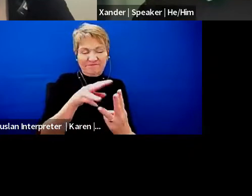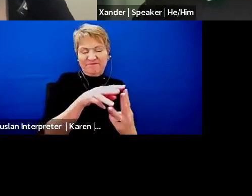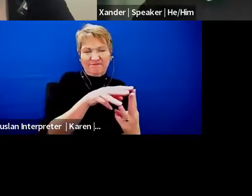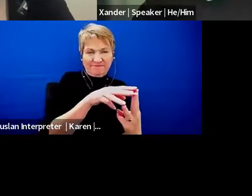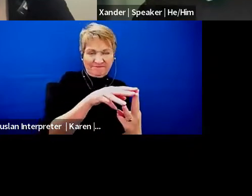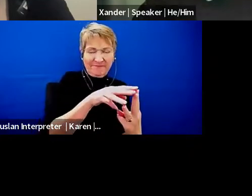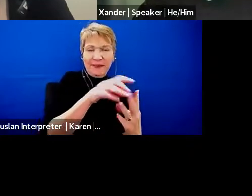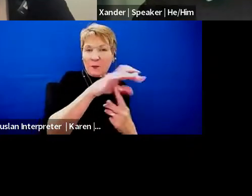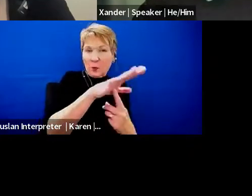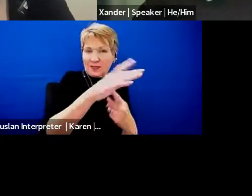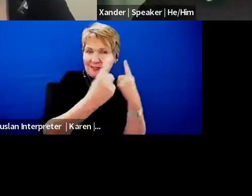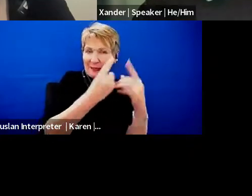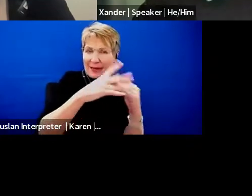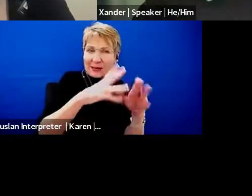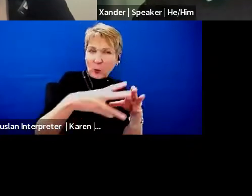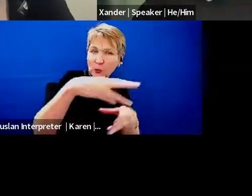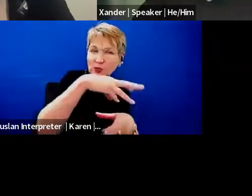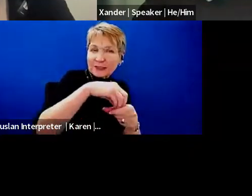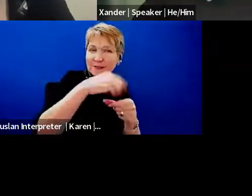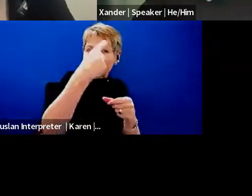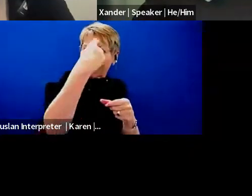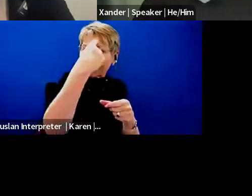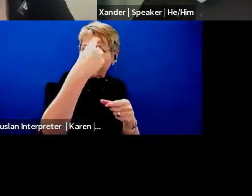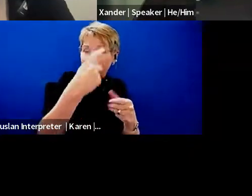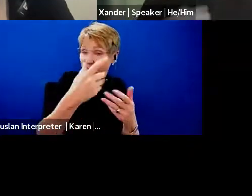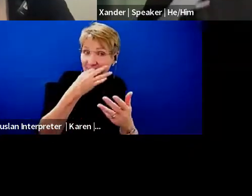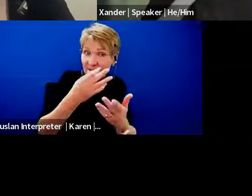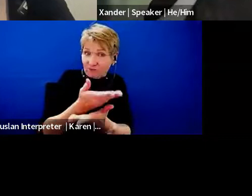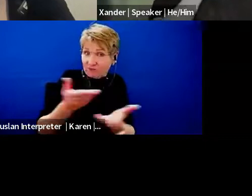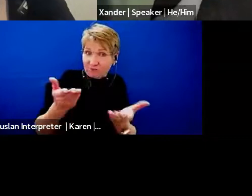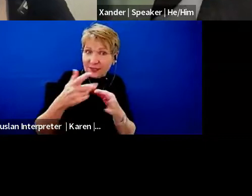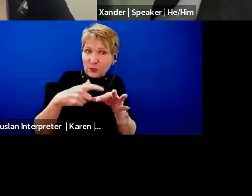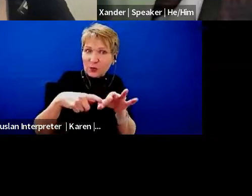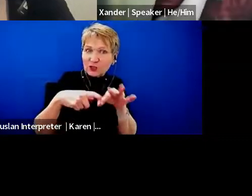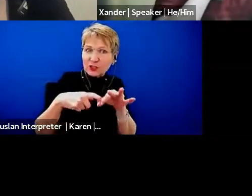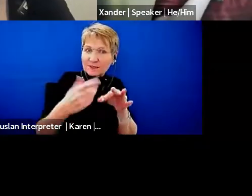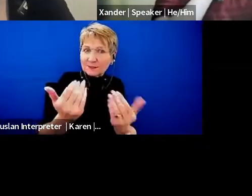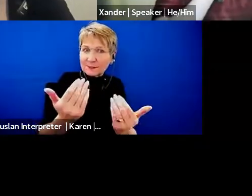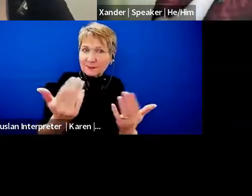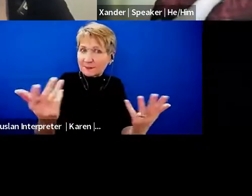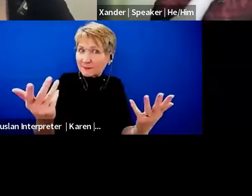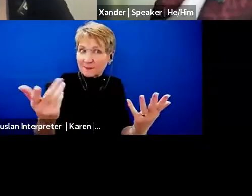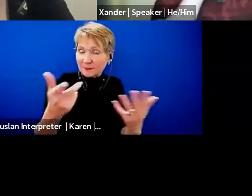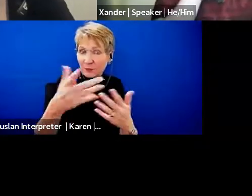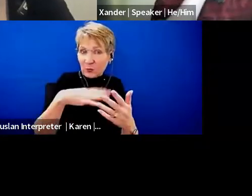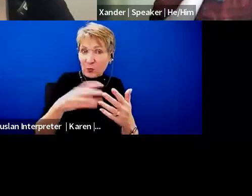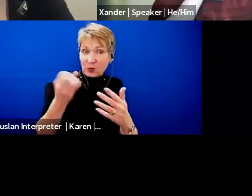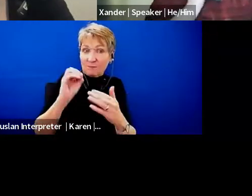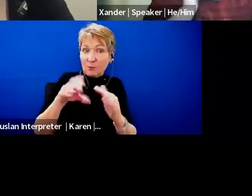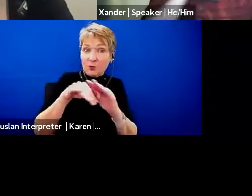in inclusion tips. But are there any questions from our audience? If you would like to use the